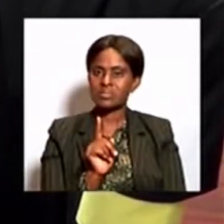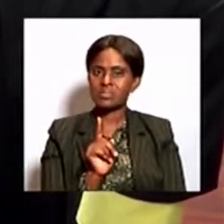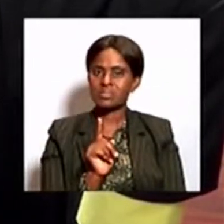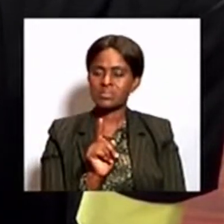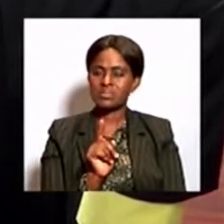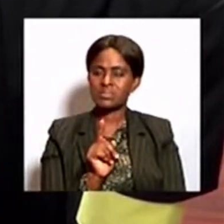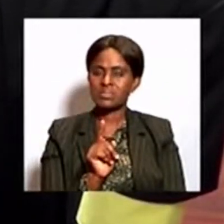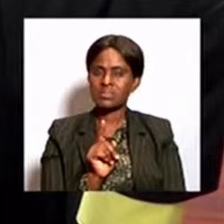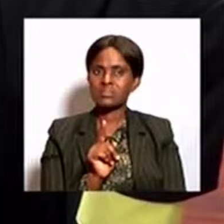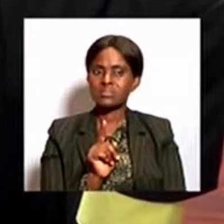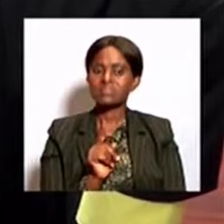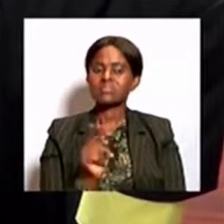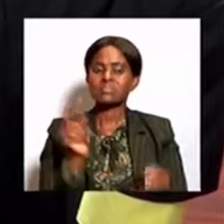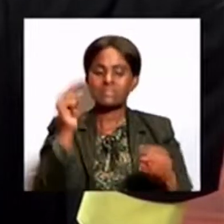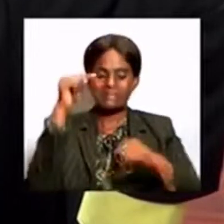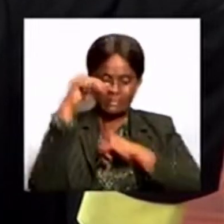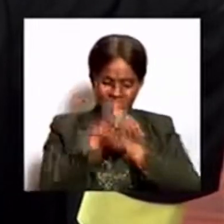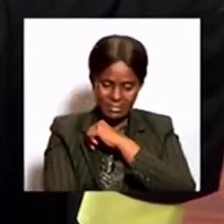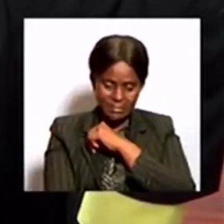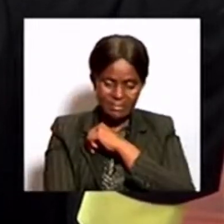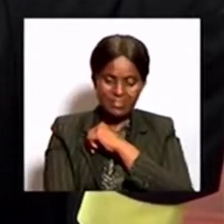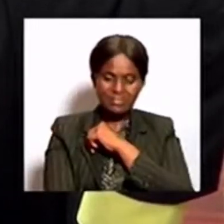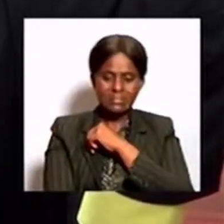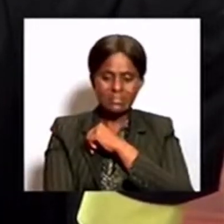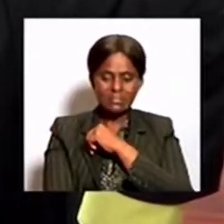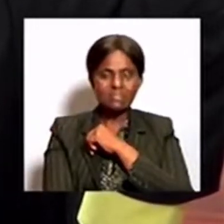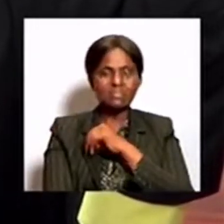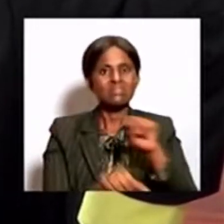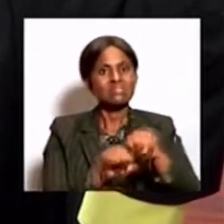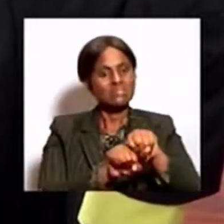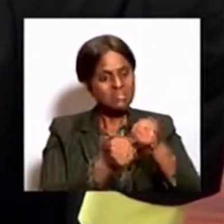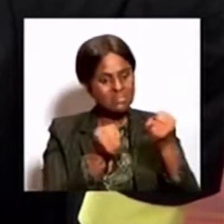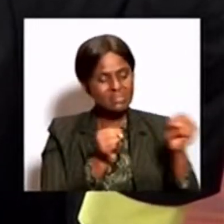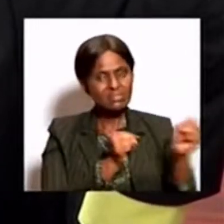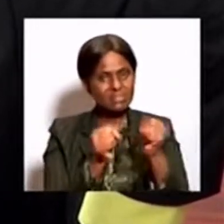It needs to go down. Systems breaking down.